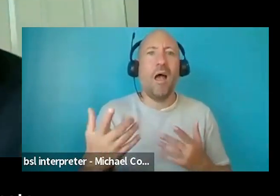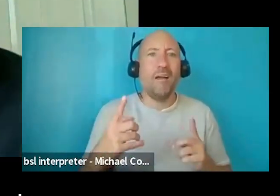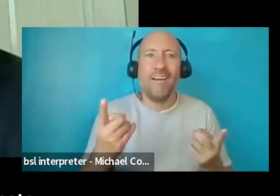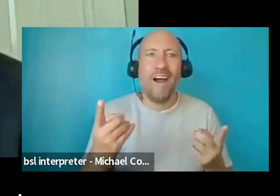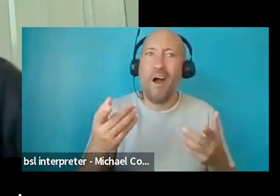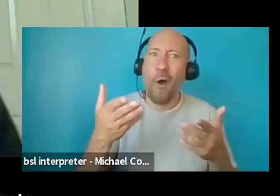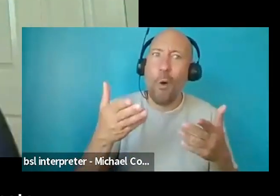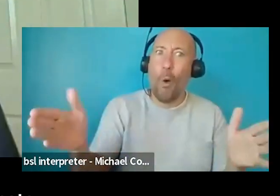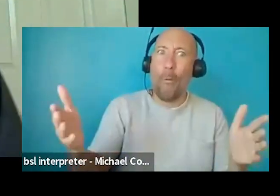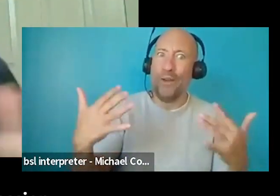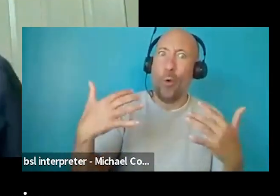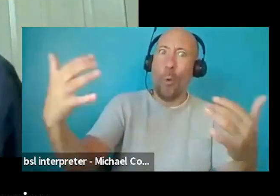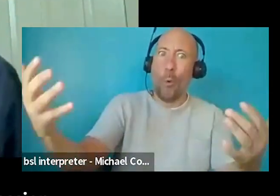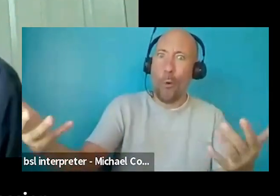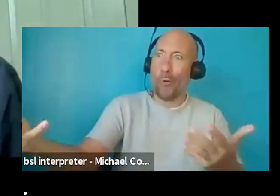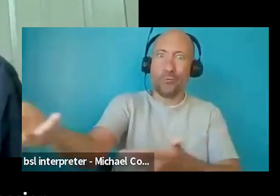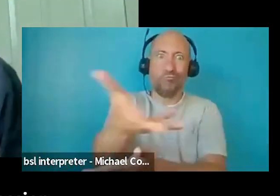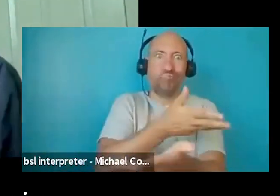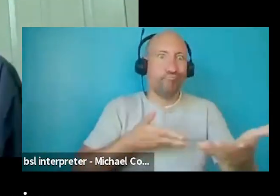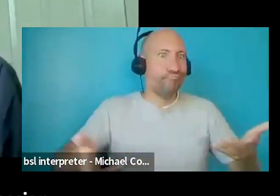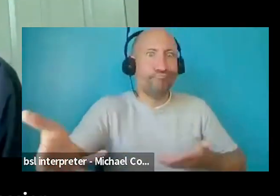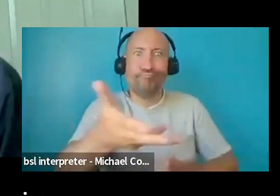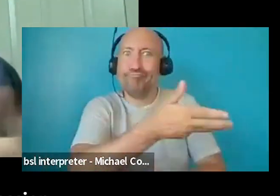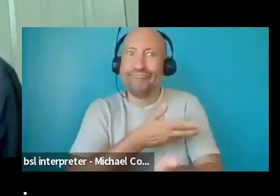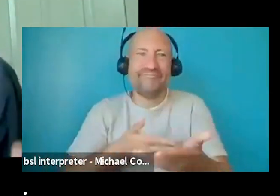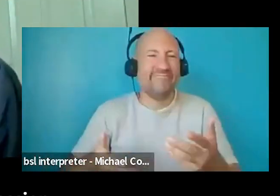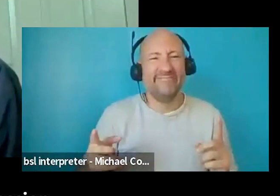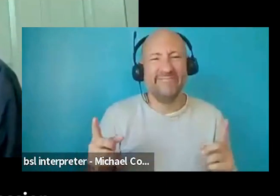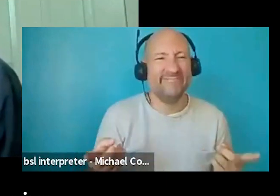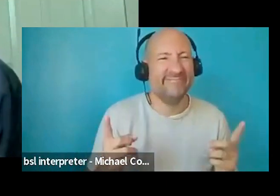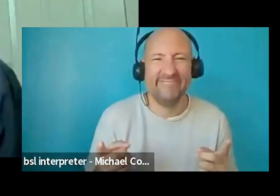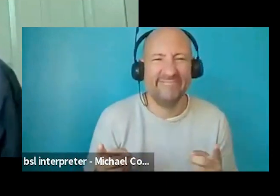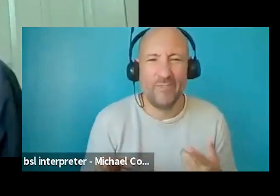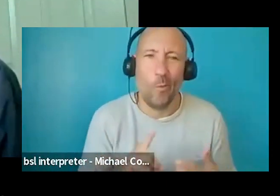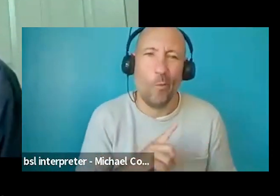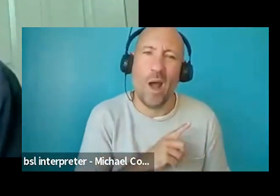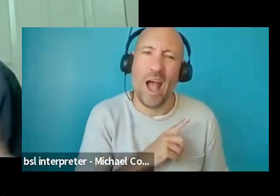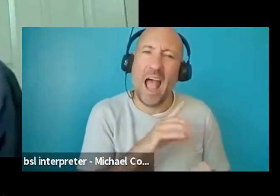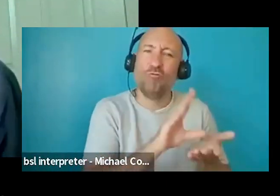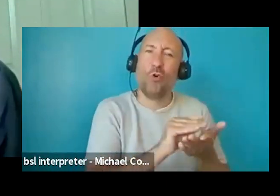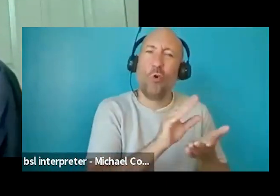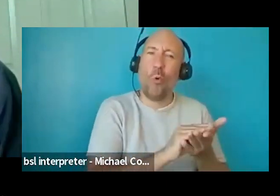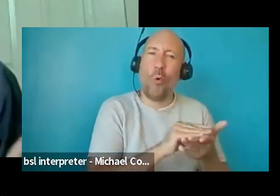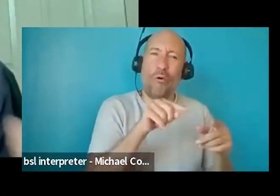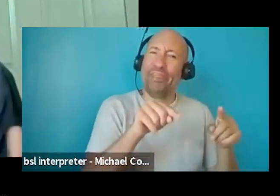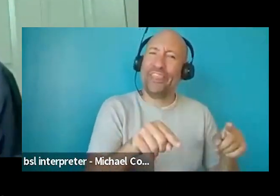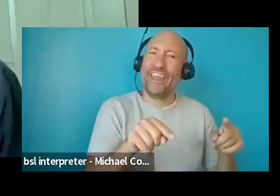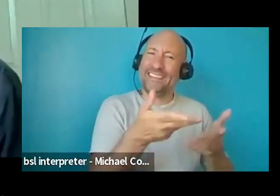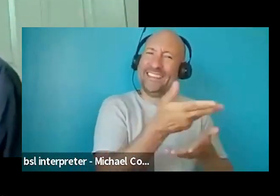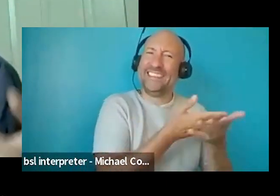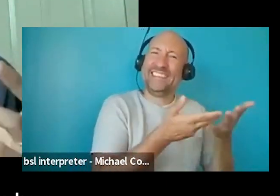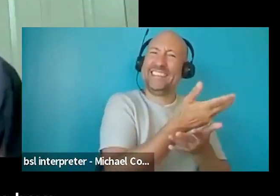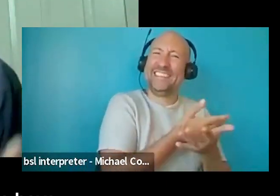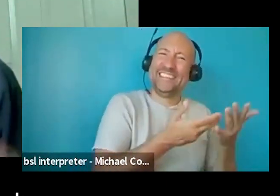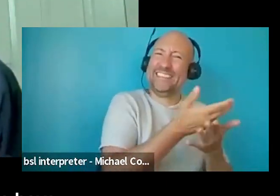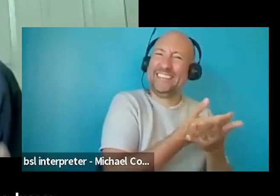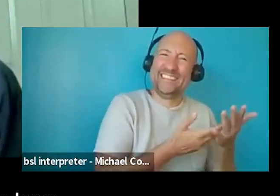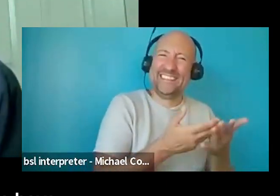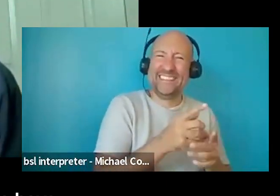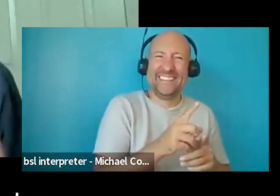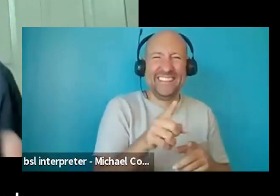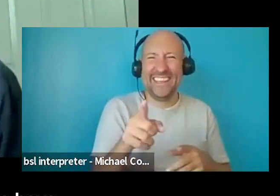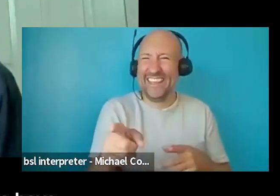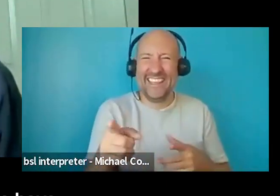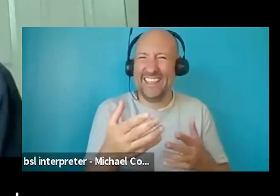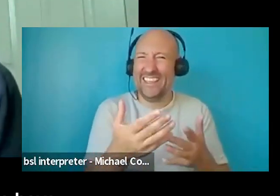with audiences. It's just because we wanted to record this session and make it available for people to watch after. trying to